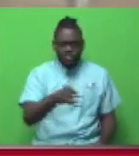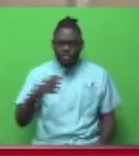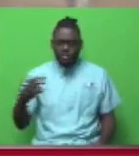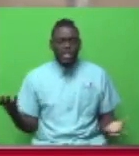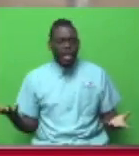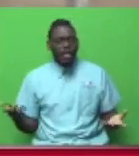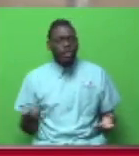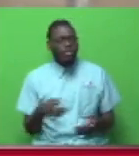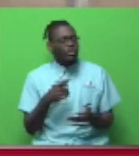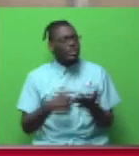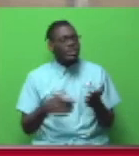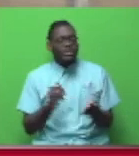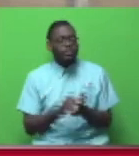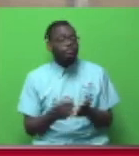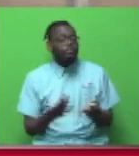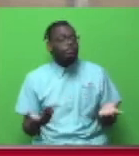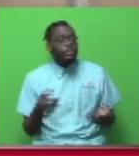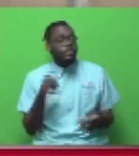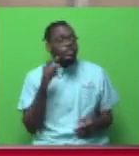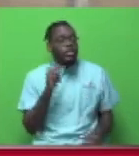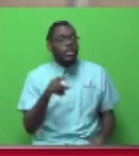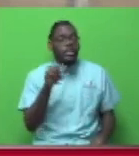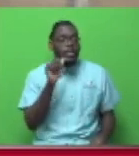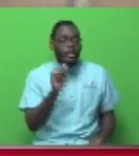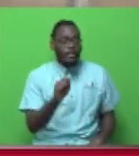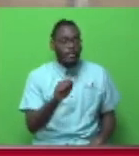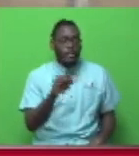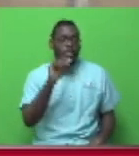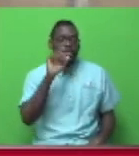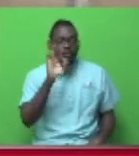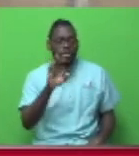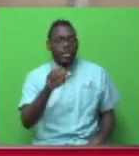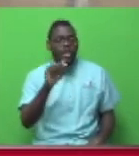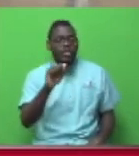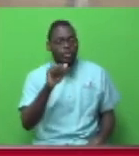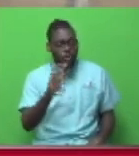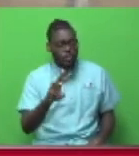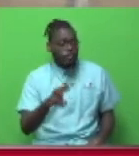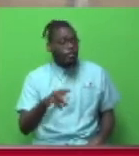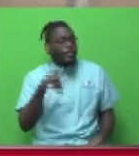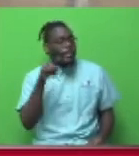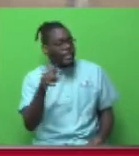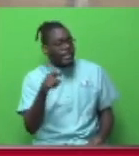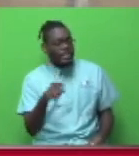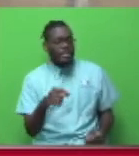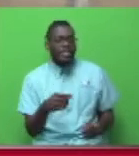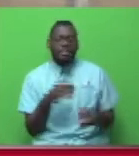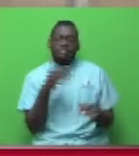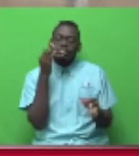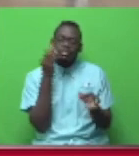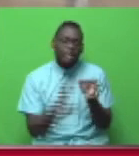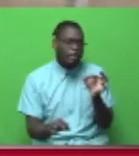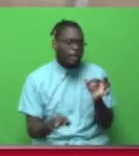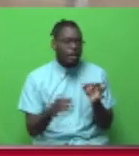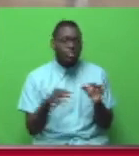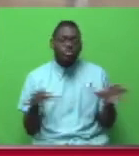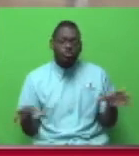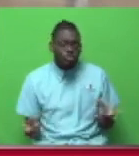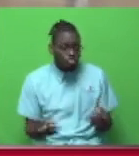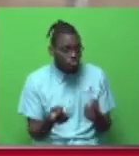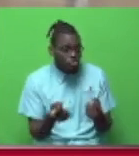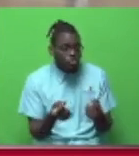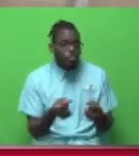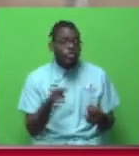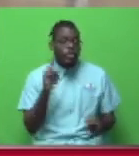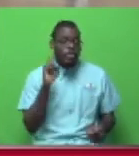the Attorney General, it spoke about that simple amalgamation, what it says, the Appropriation